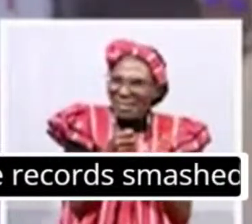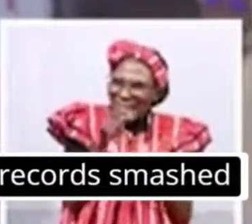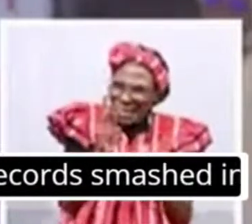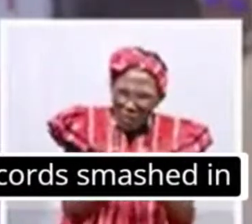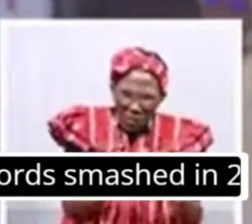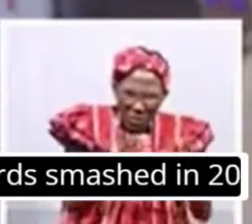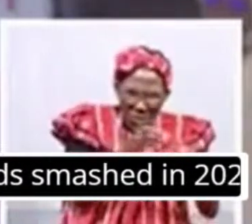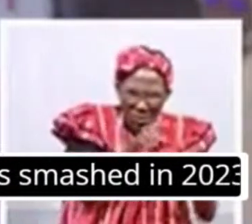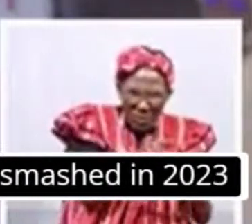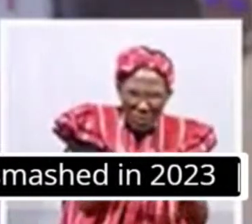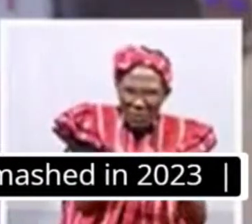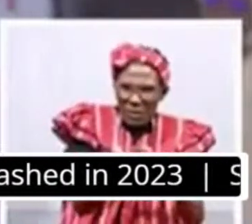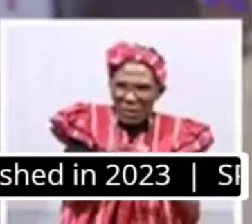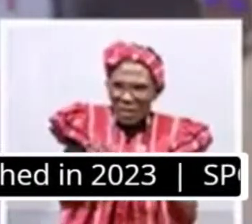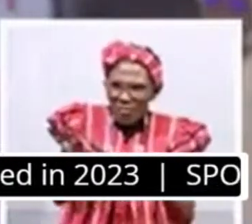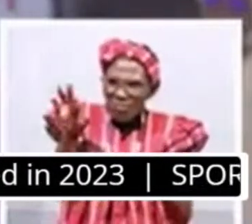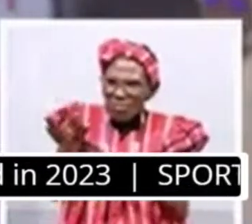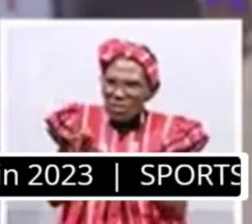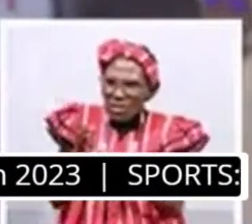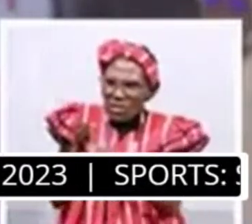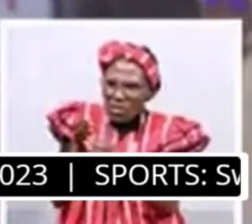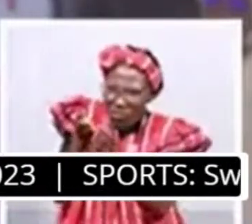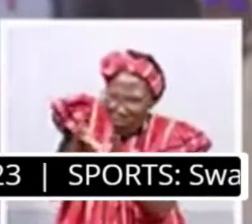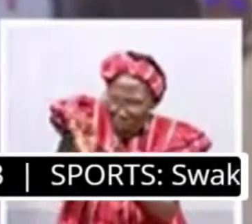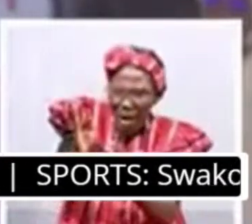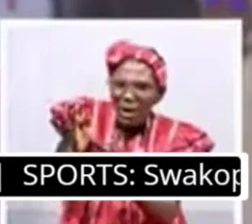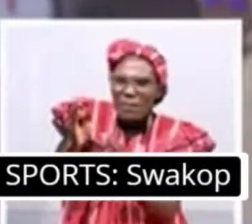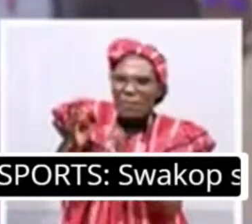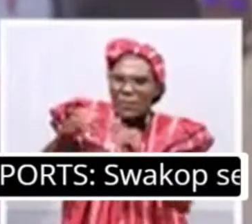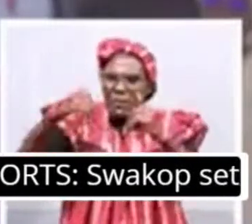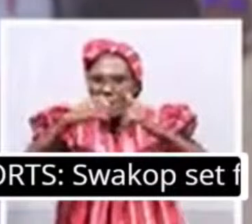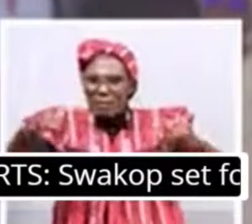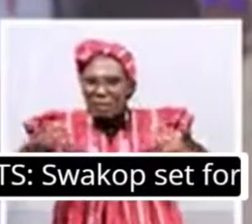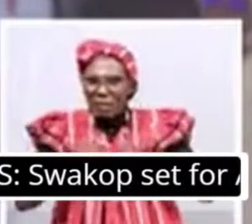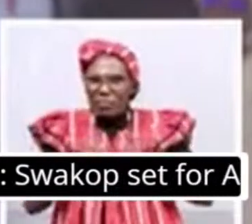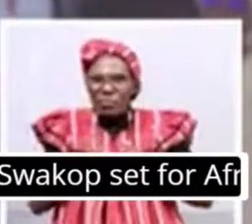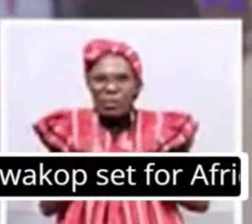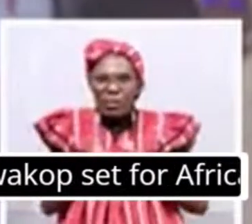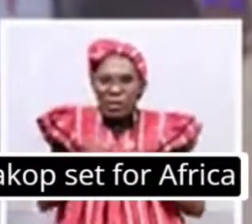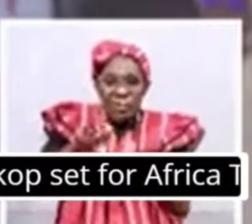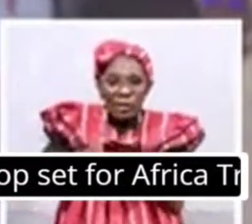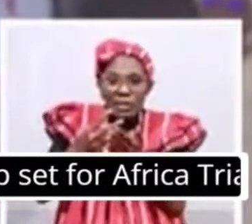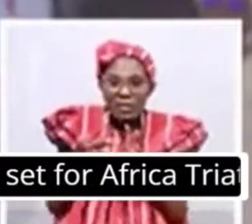the path of division instead of the path of unity.